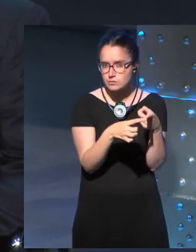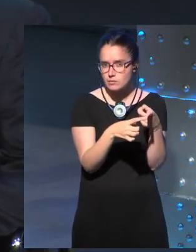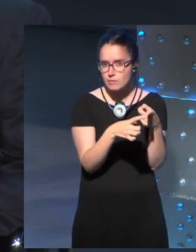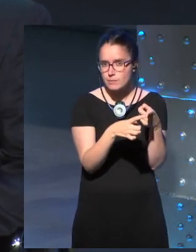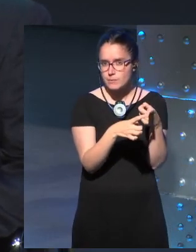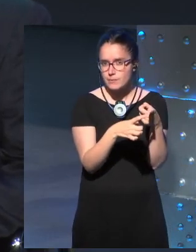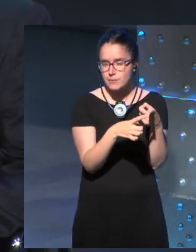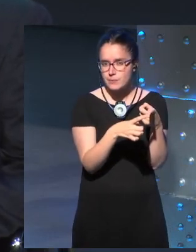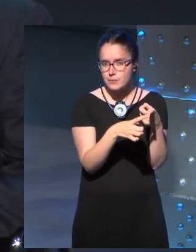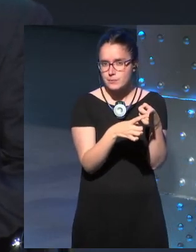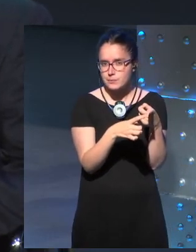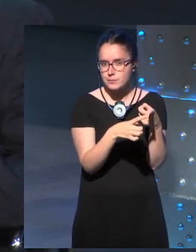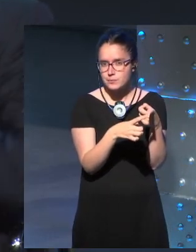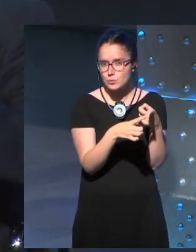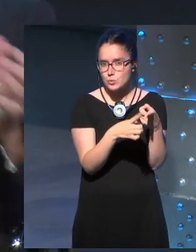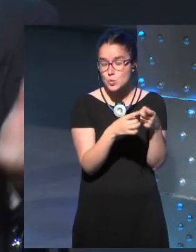all,